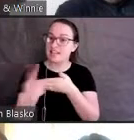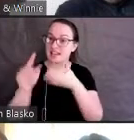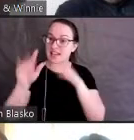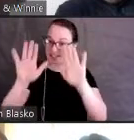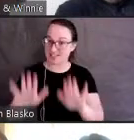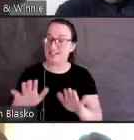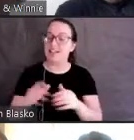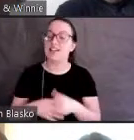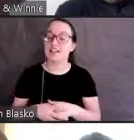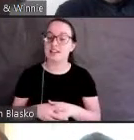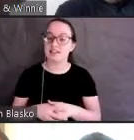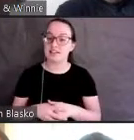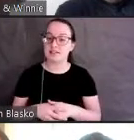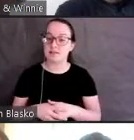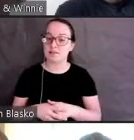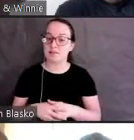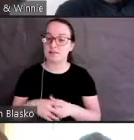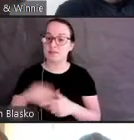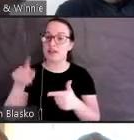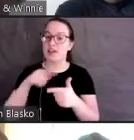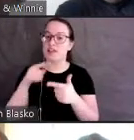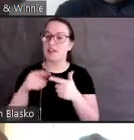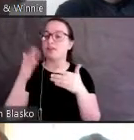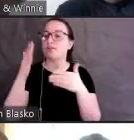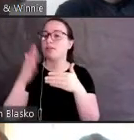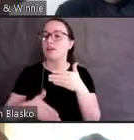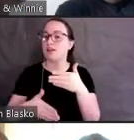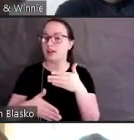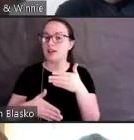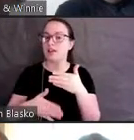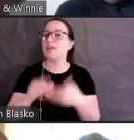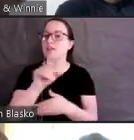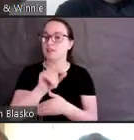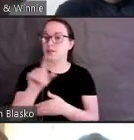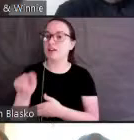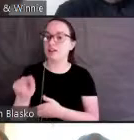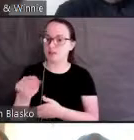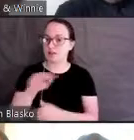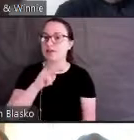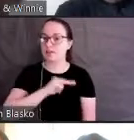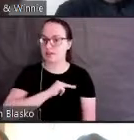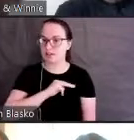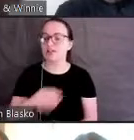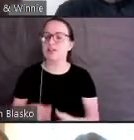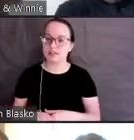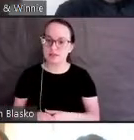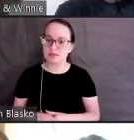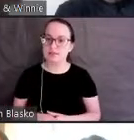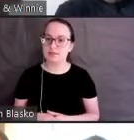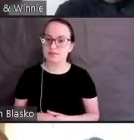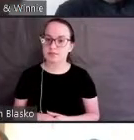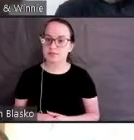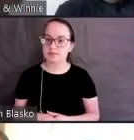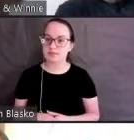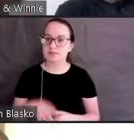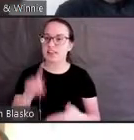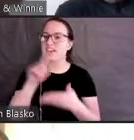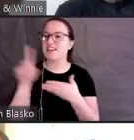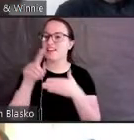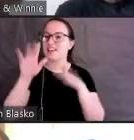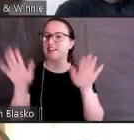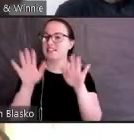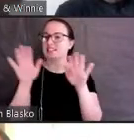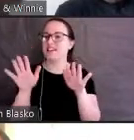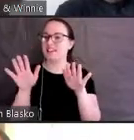week, we will officially end Special Missions 2020. Does that make sense? So next Sunday will be kind of the end of